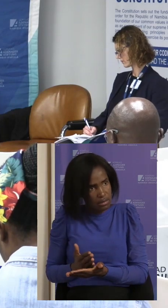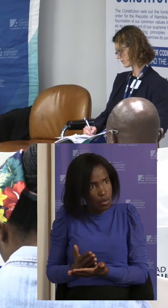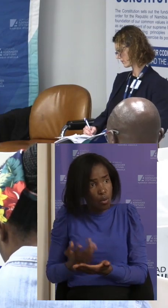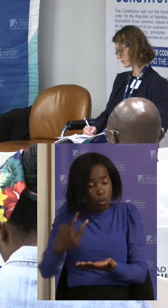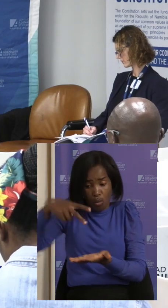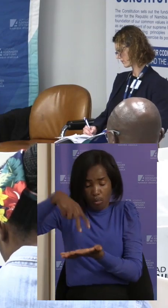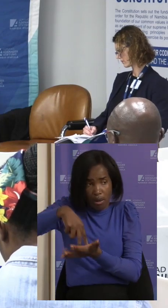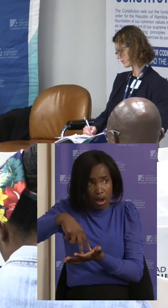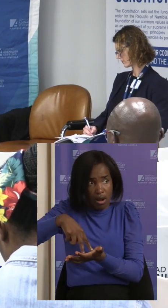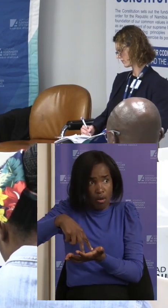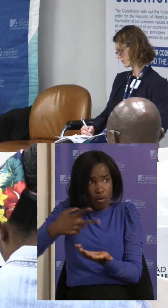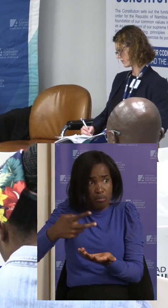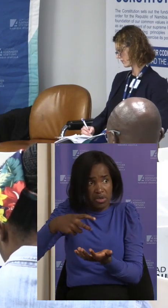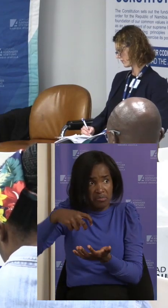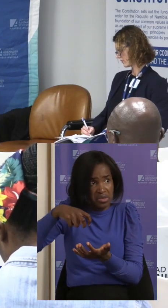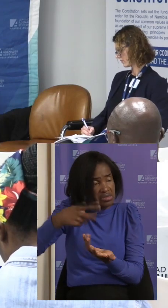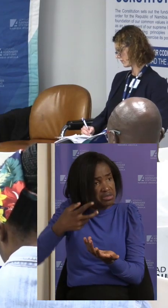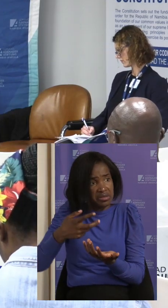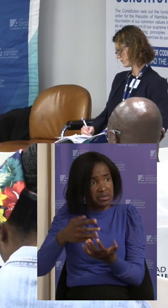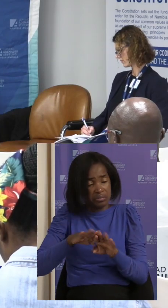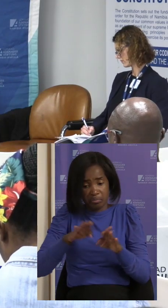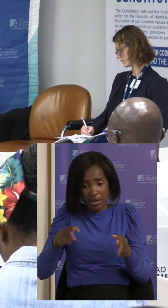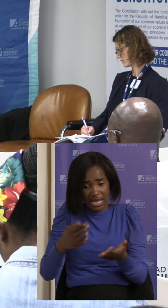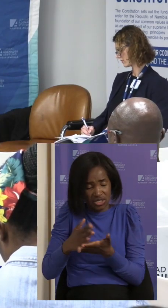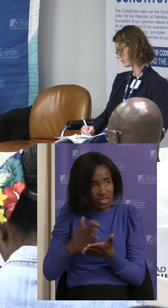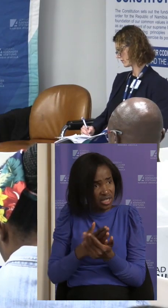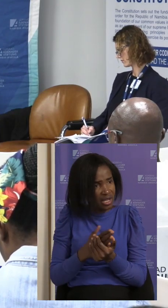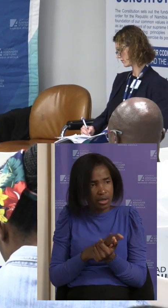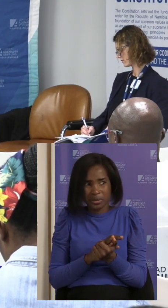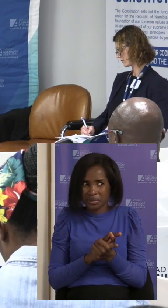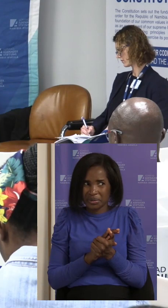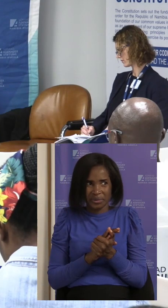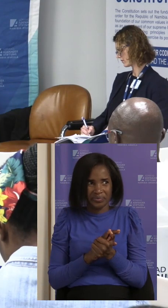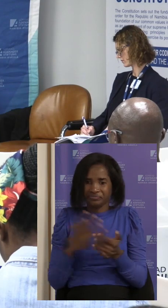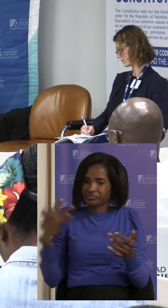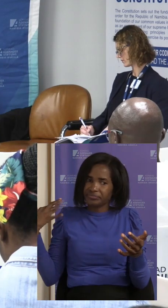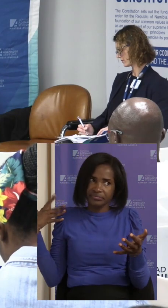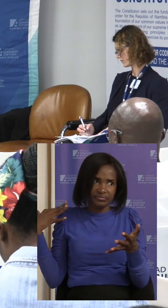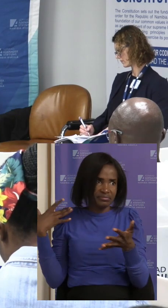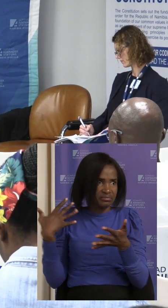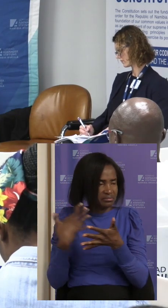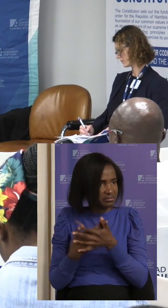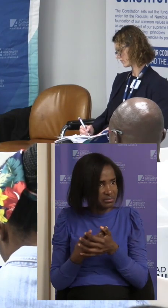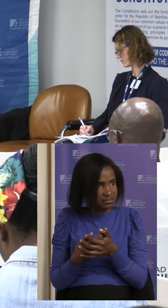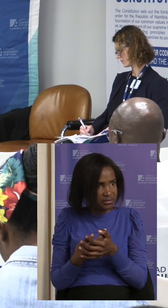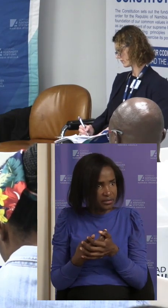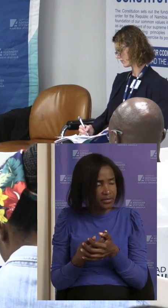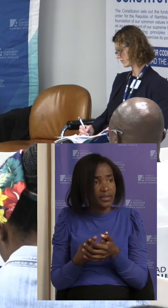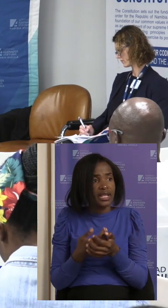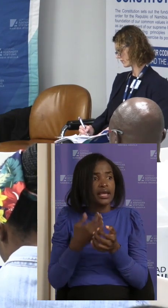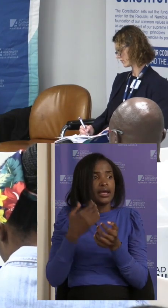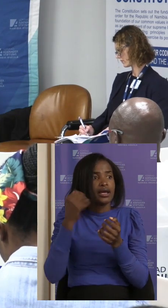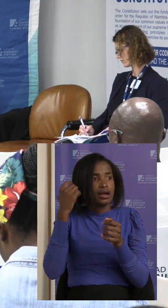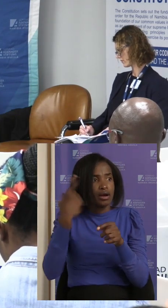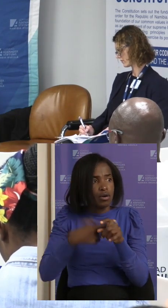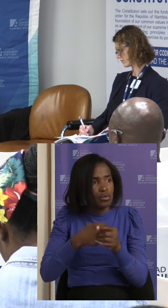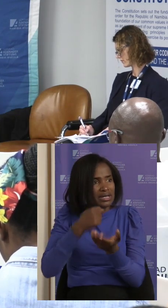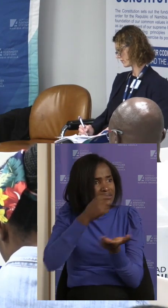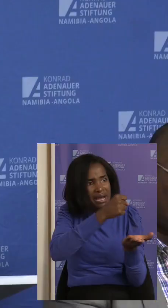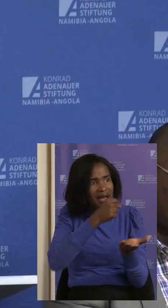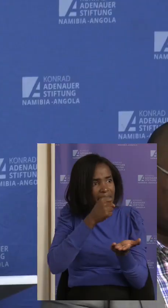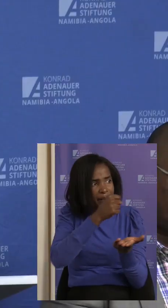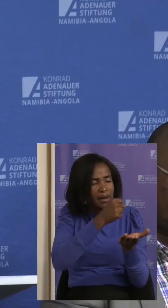It's conditions that are not conducive. It's conditions that have been there for the longest time. We've been receiving budgets, but